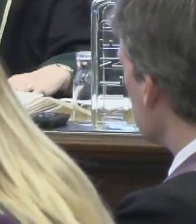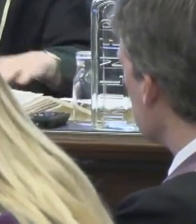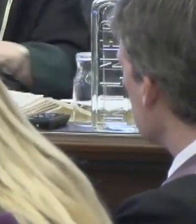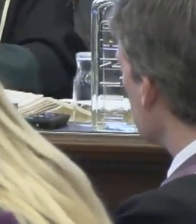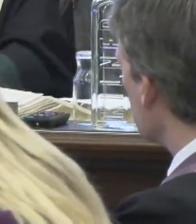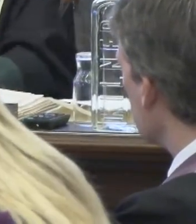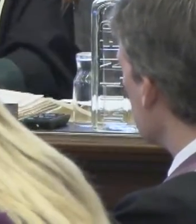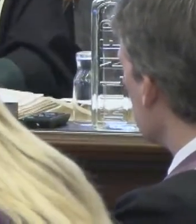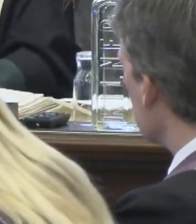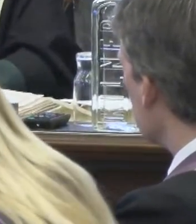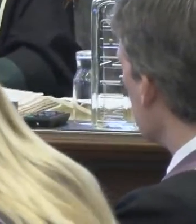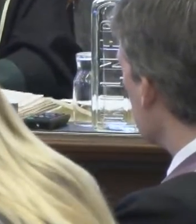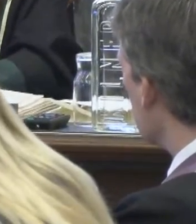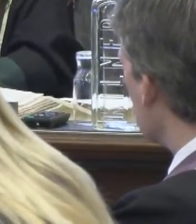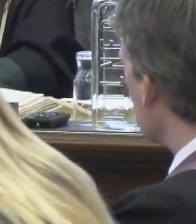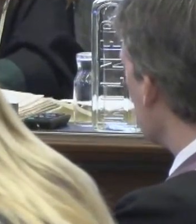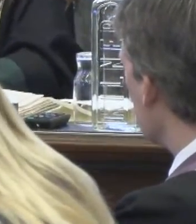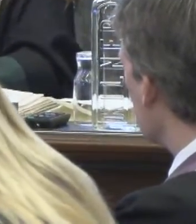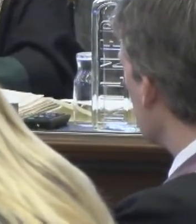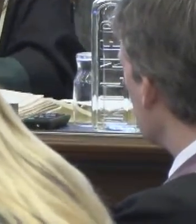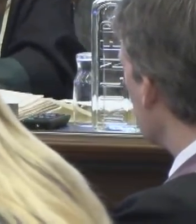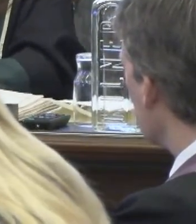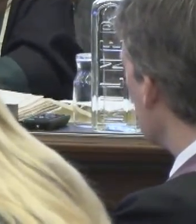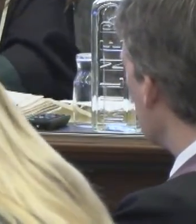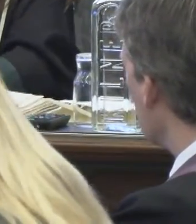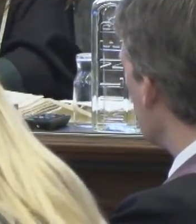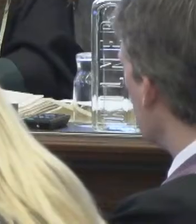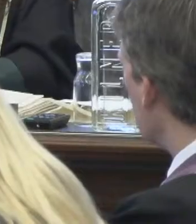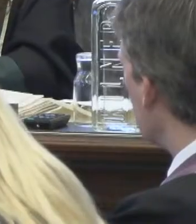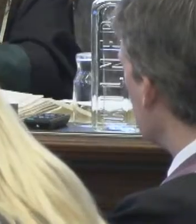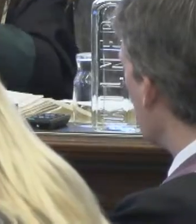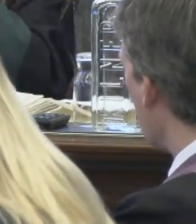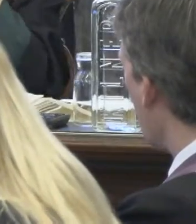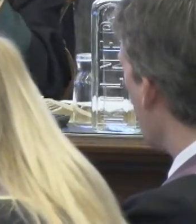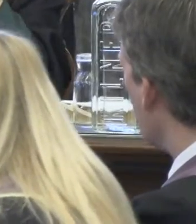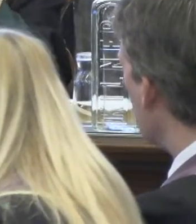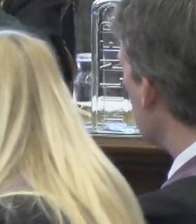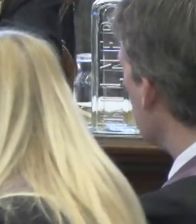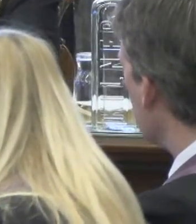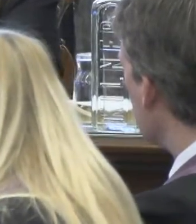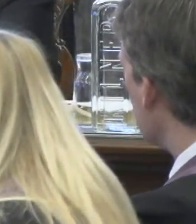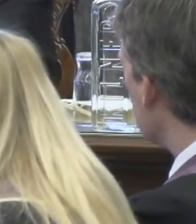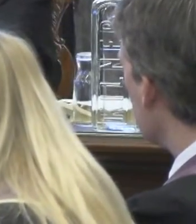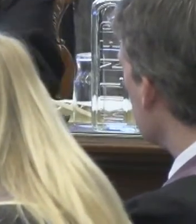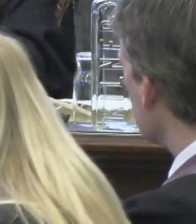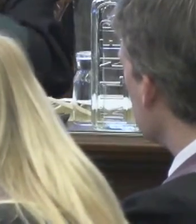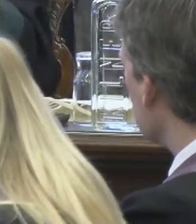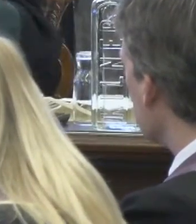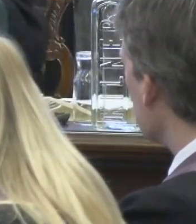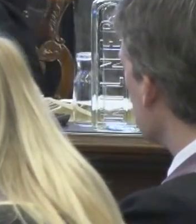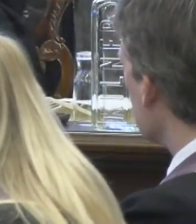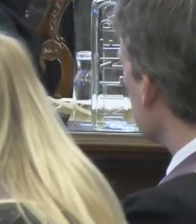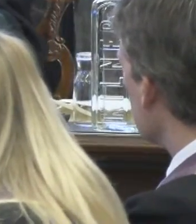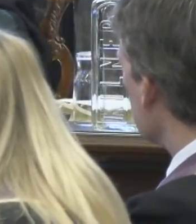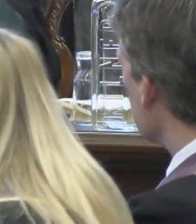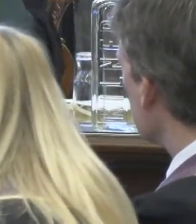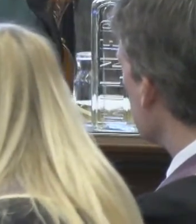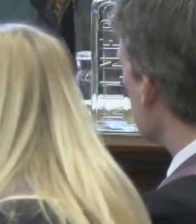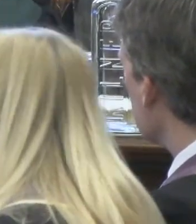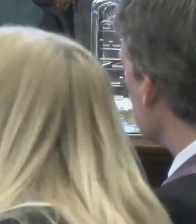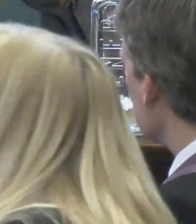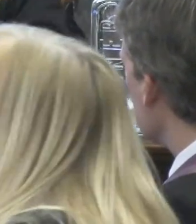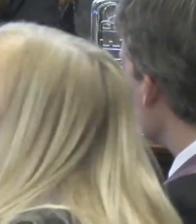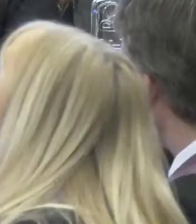County Council. It's the same format as a standard council meeting, so I'm going to, as a first